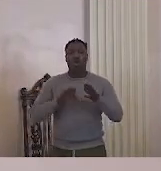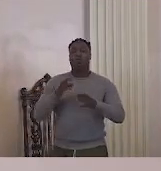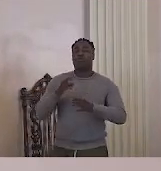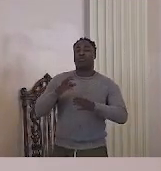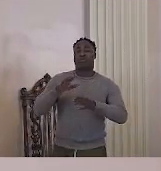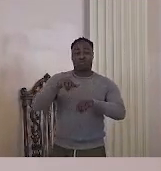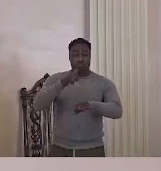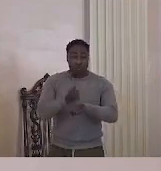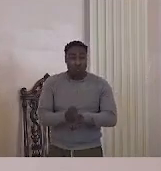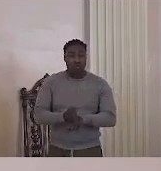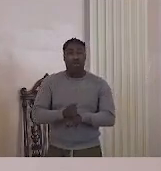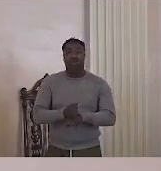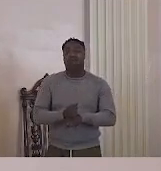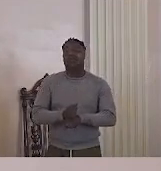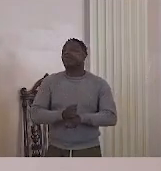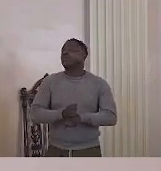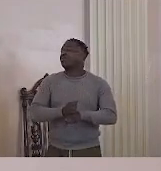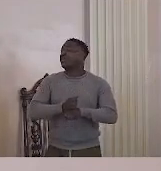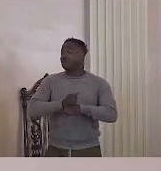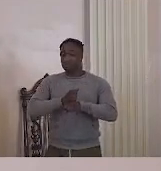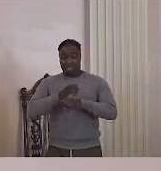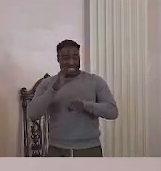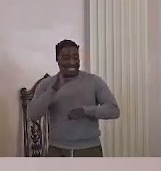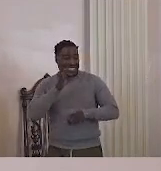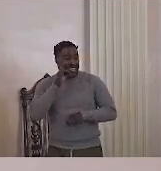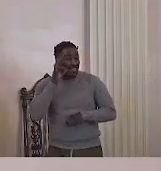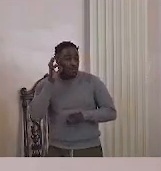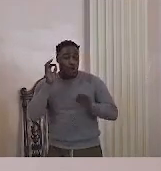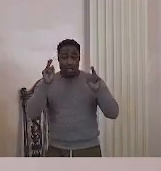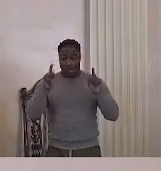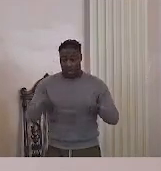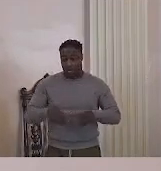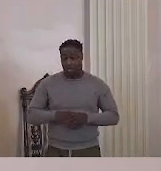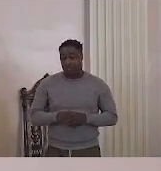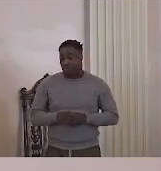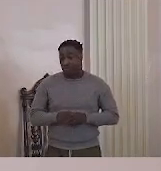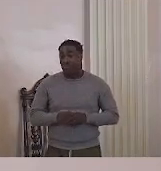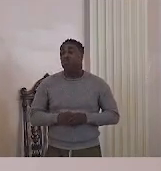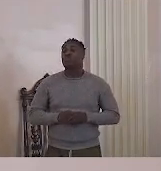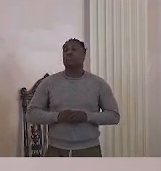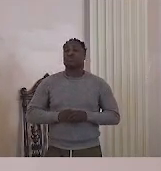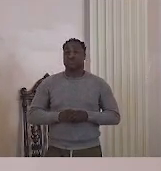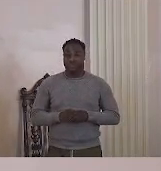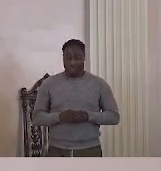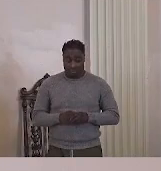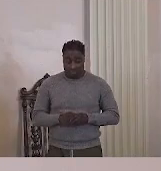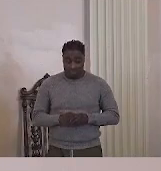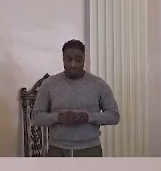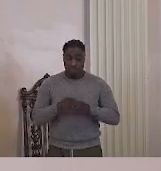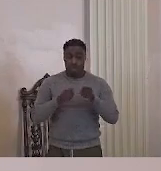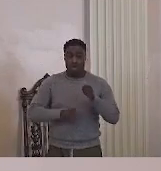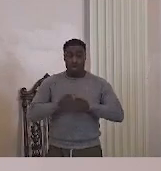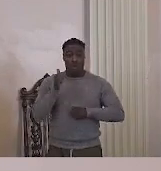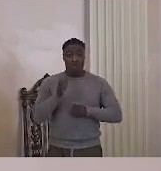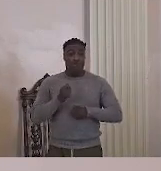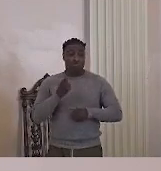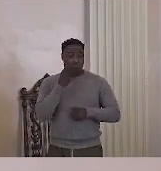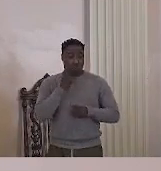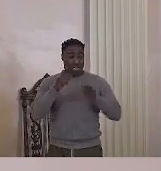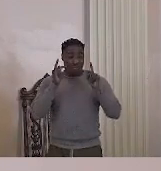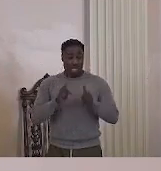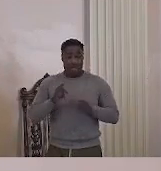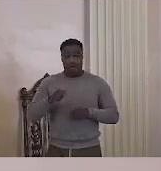and migratory Native American peoples. And the much more recent peoples, the ones who brought